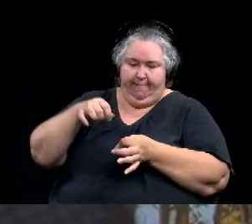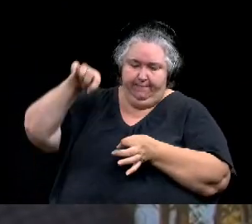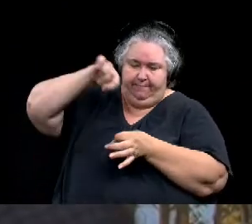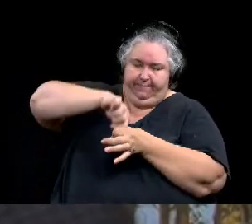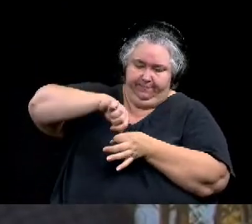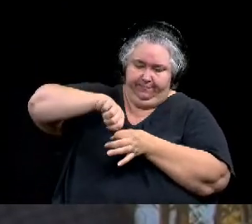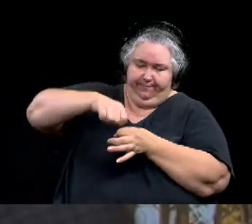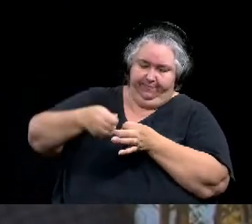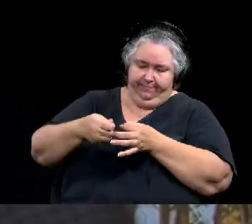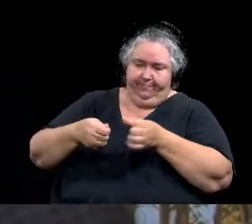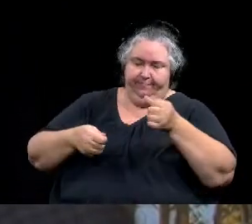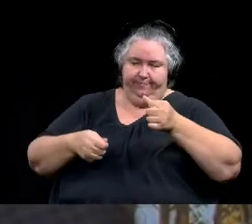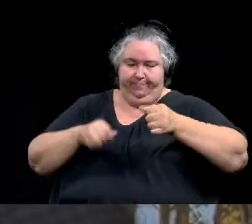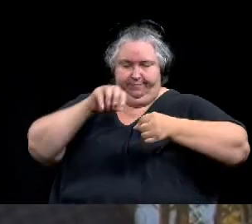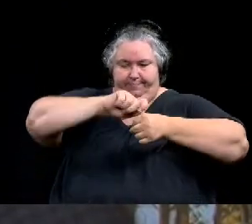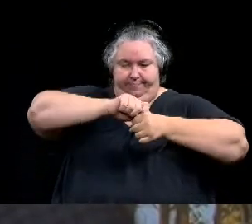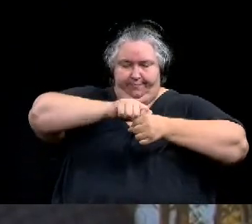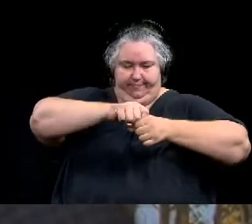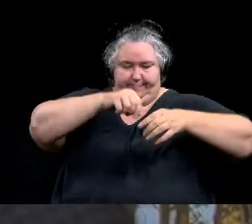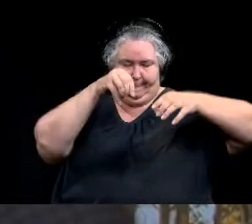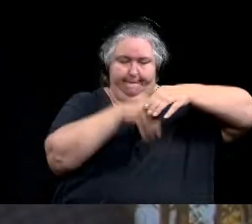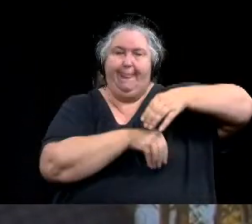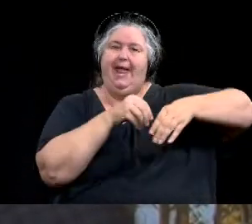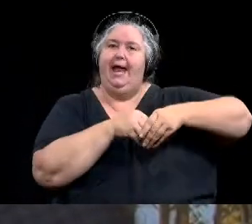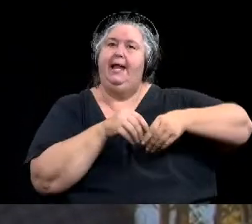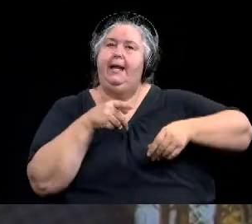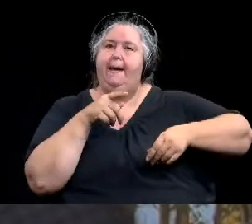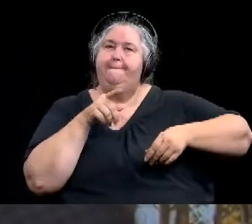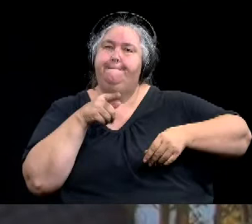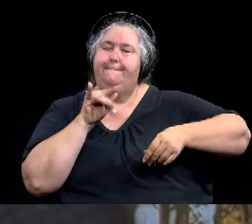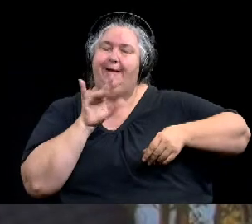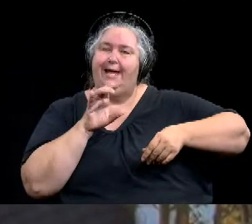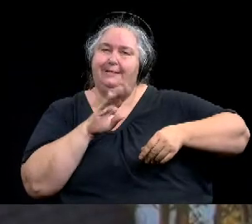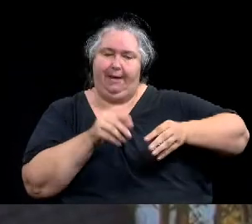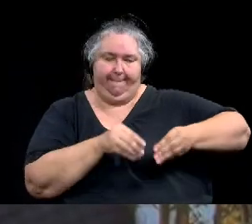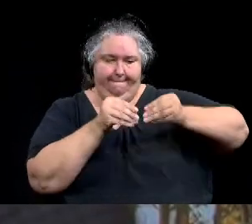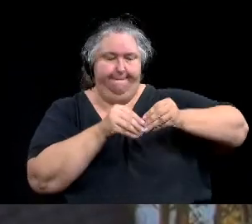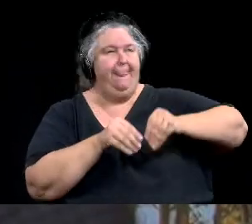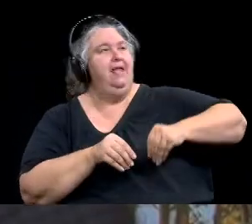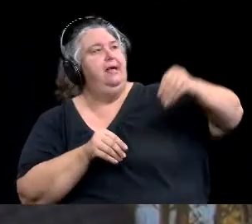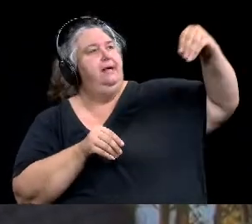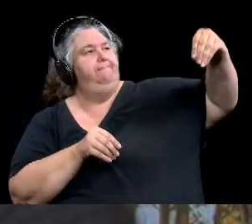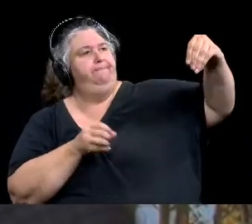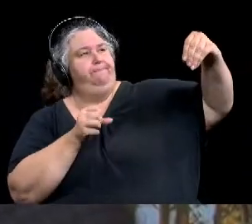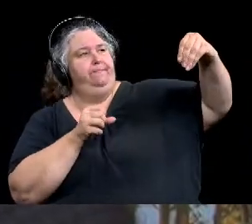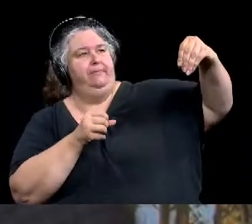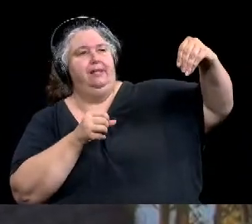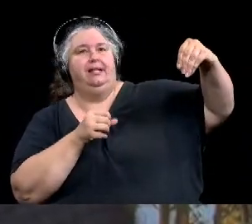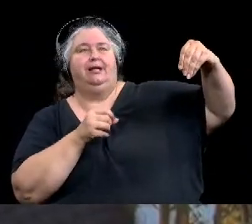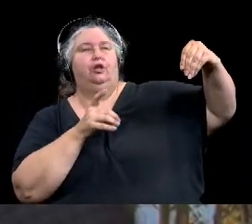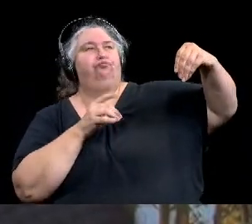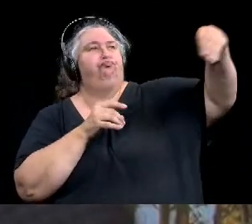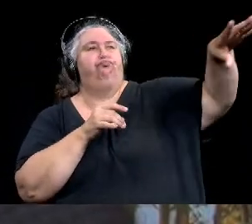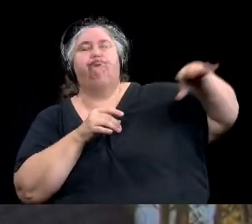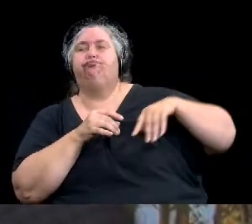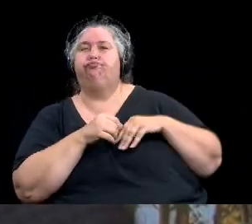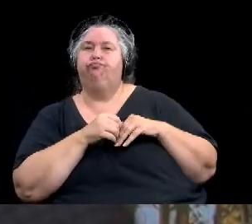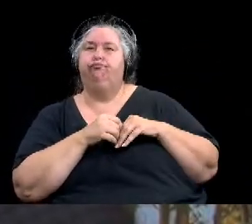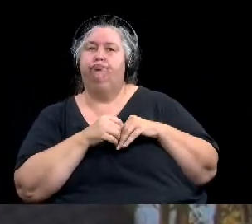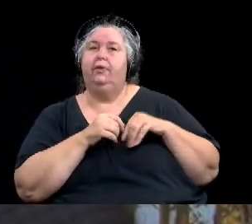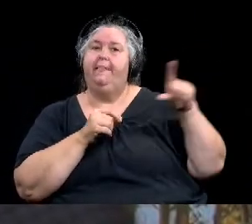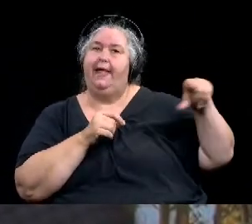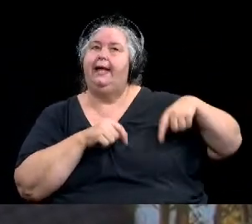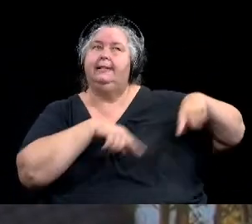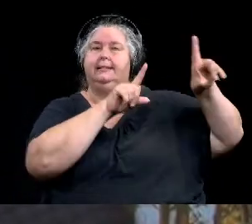it in a plastic bag. Personnel then takes that bag and sends it to the lab for processing. It took us less than 10 minutes for both of us to